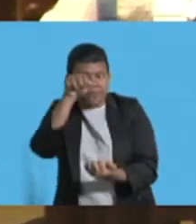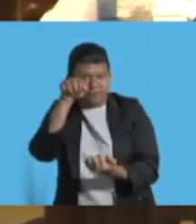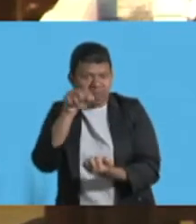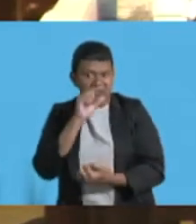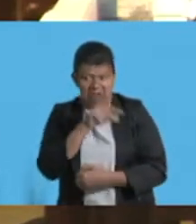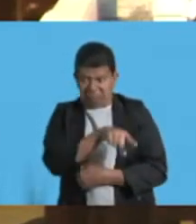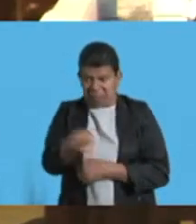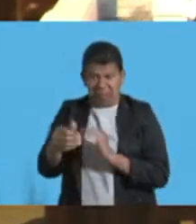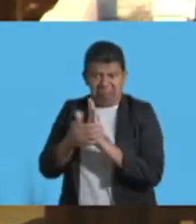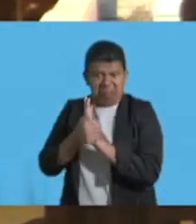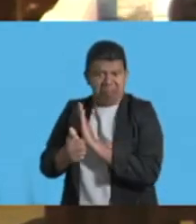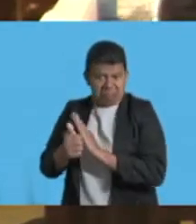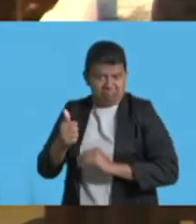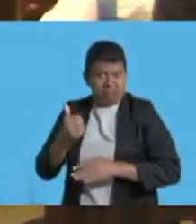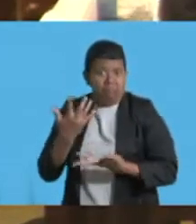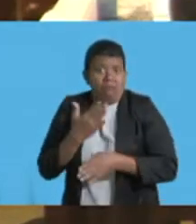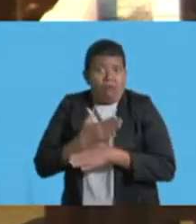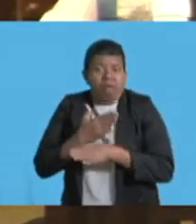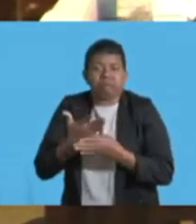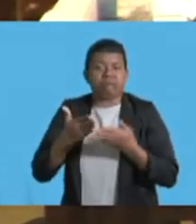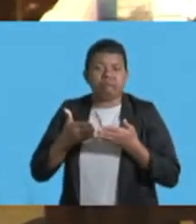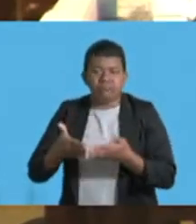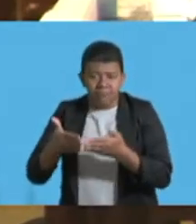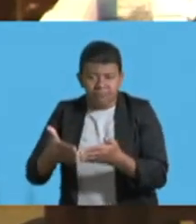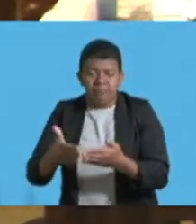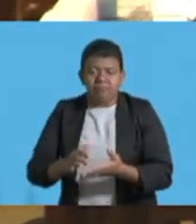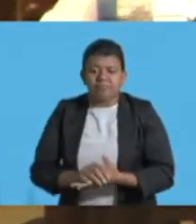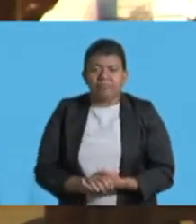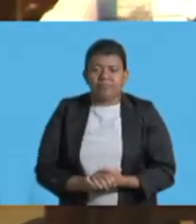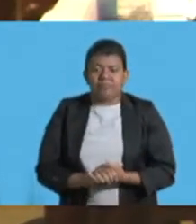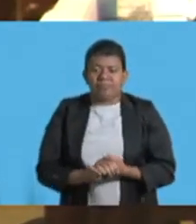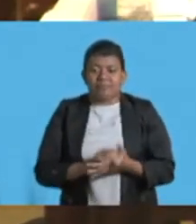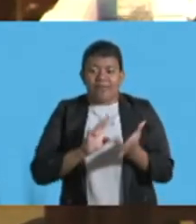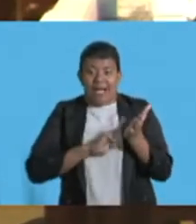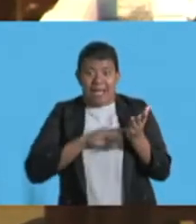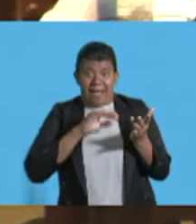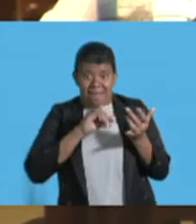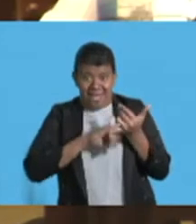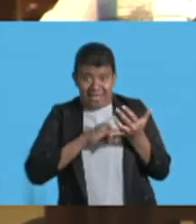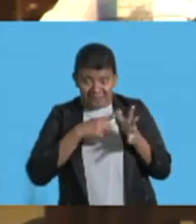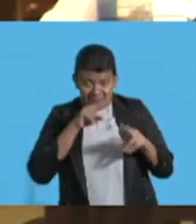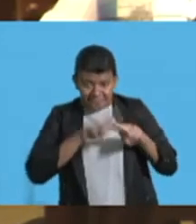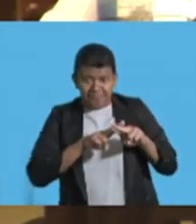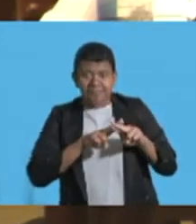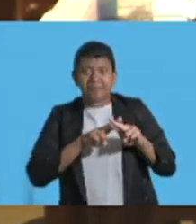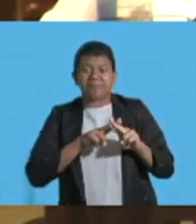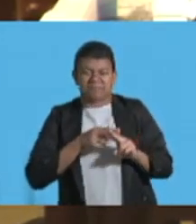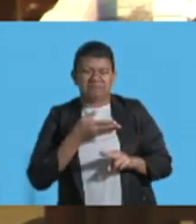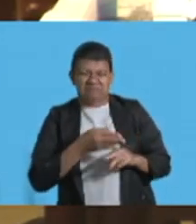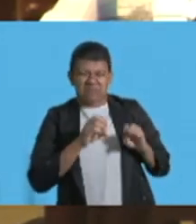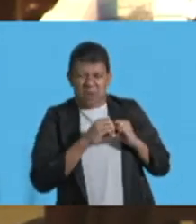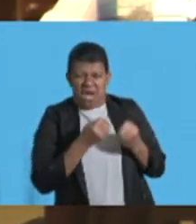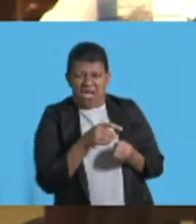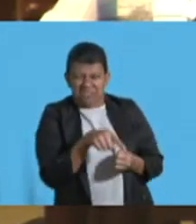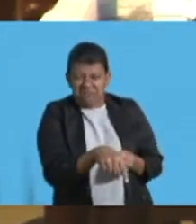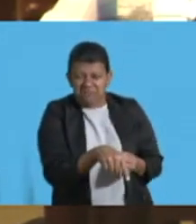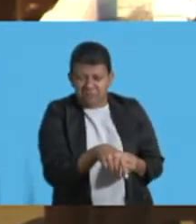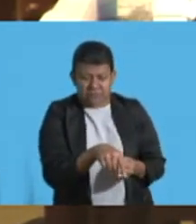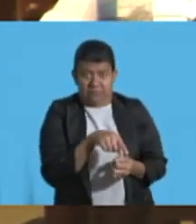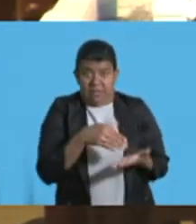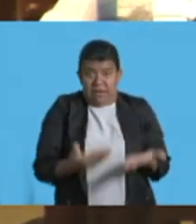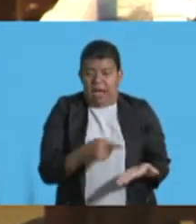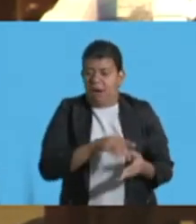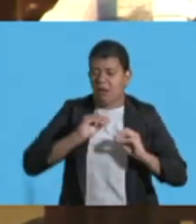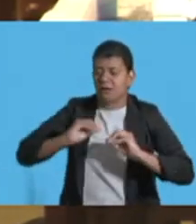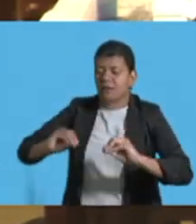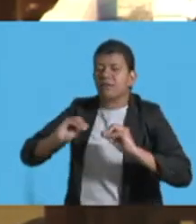The MSF has re-engaged with Fiji Maritime Academy to increase the number of courses provided